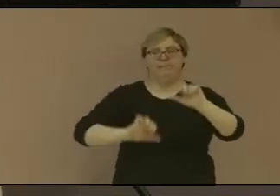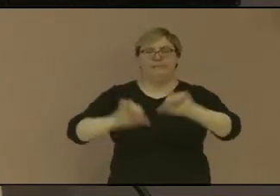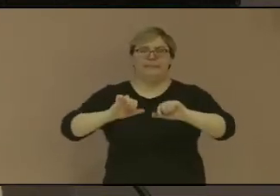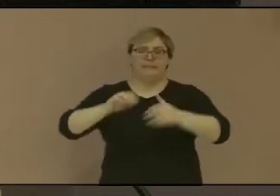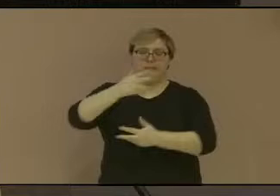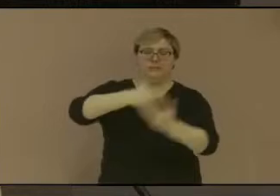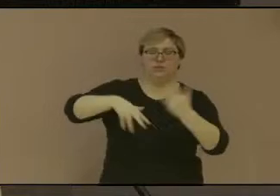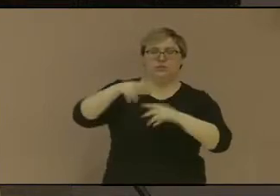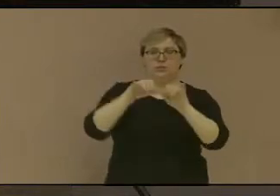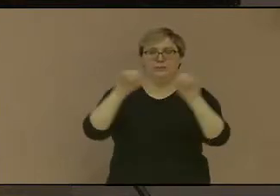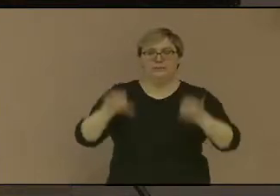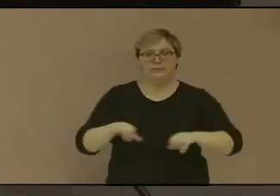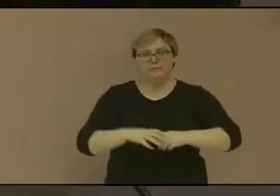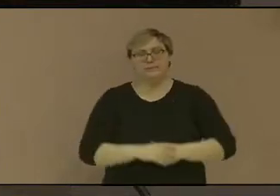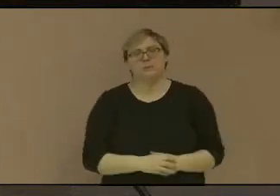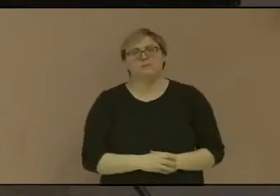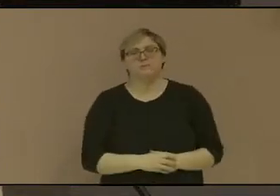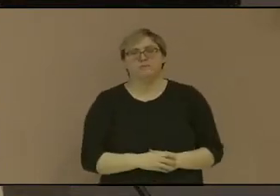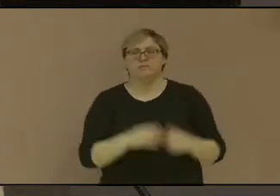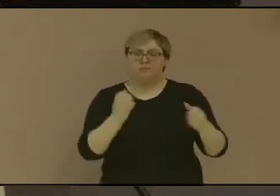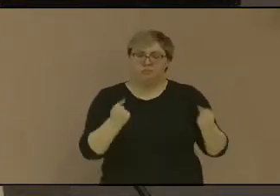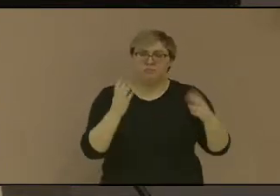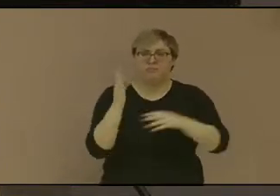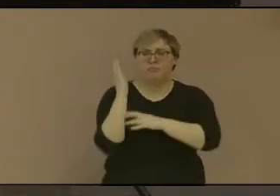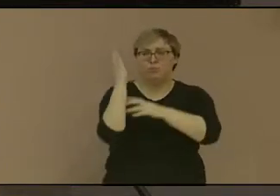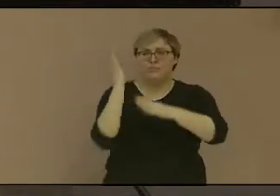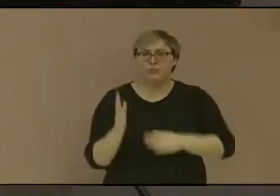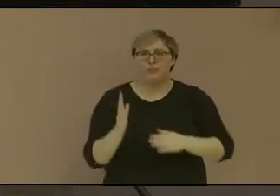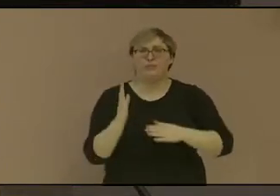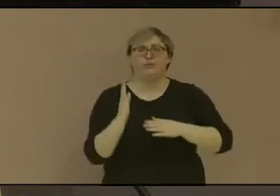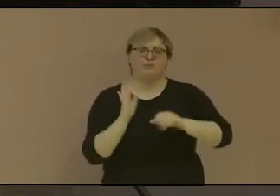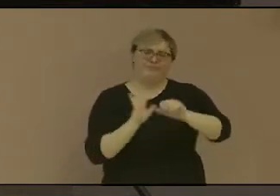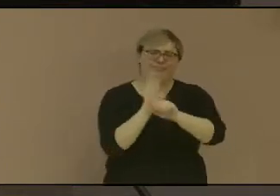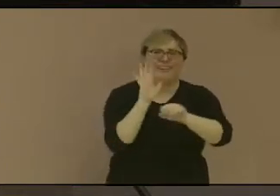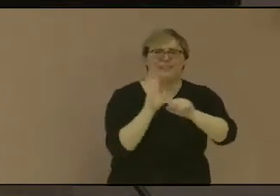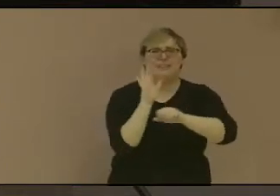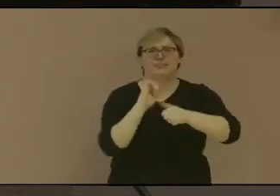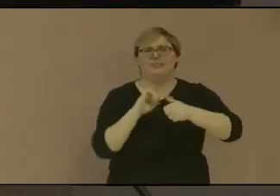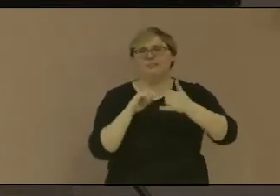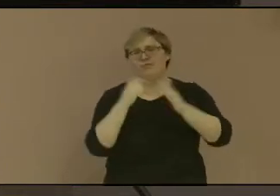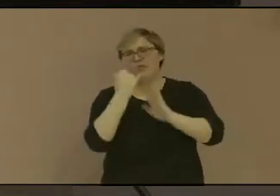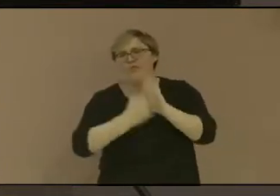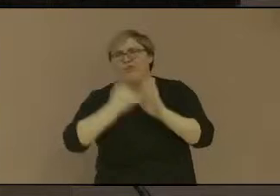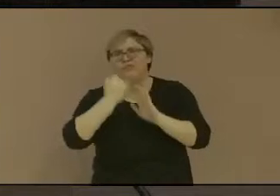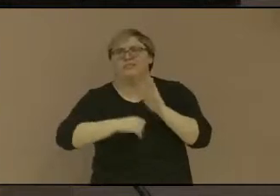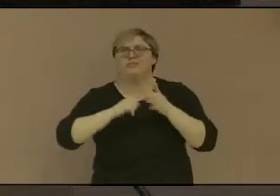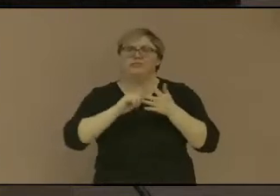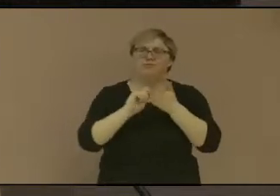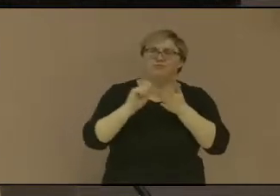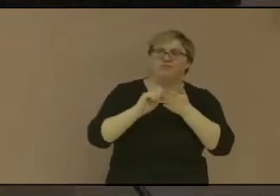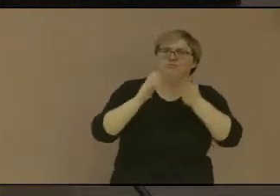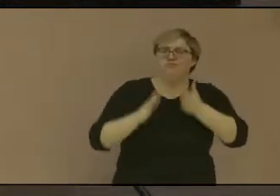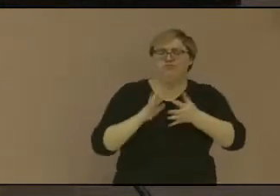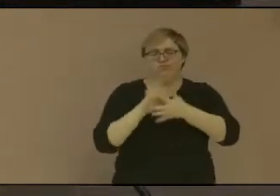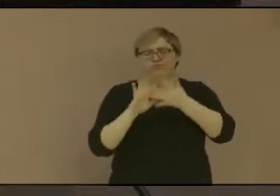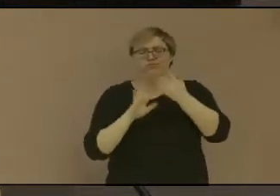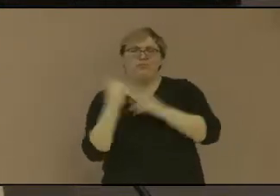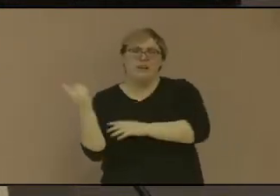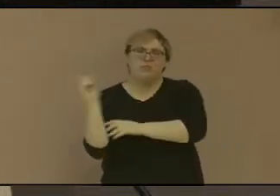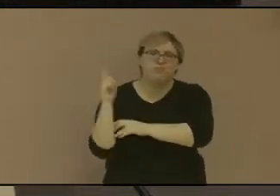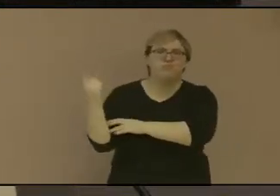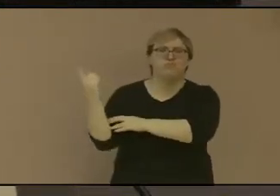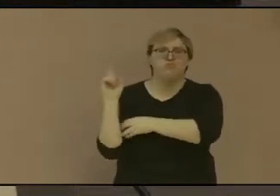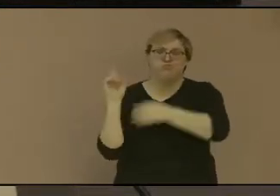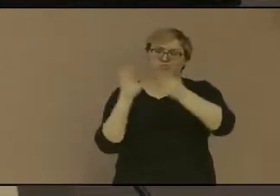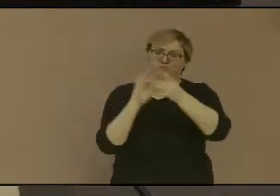and artists who have shared their insights and experiences, expanding our understanding of what it means to live, work,